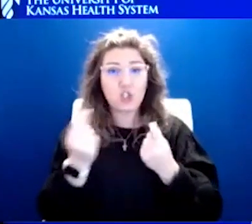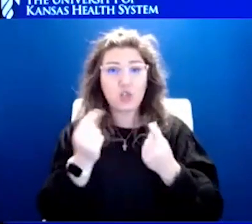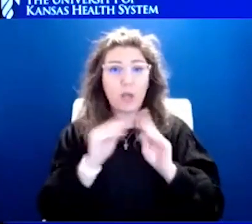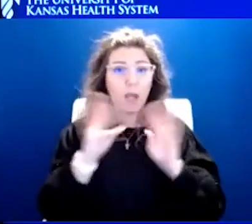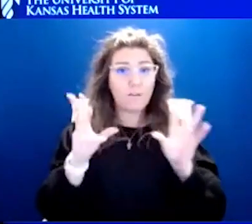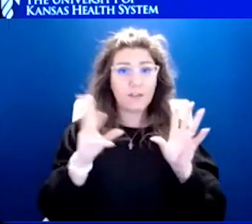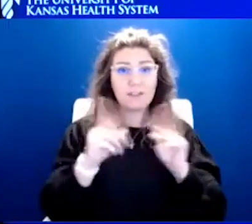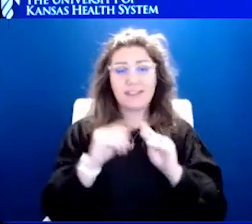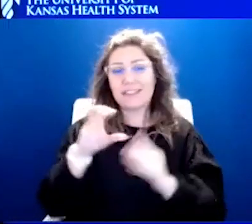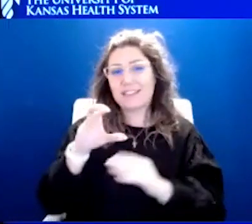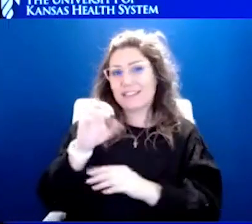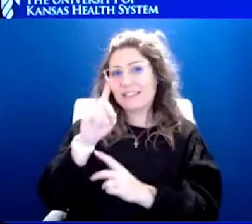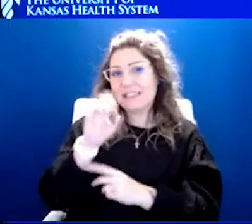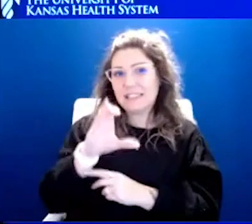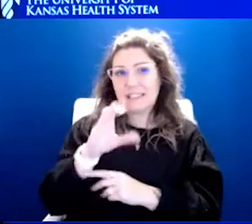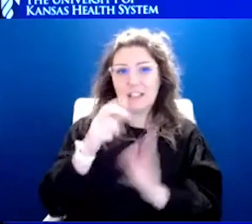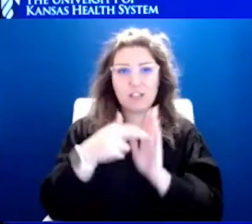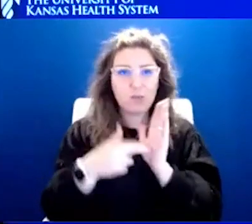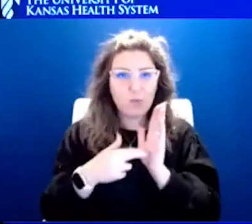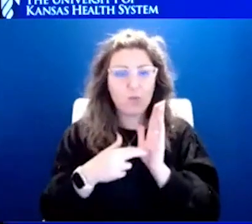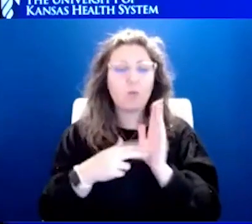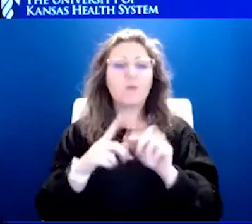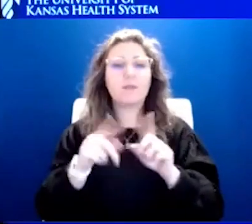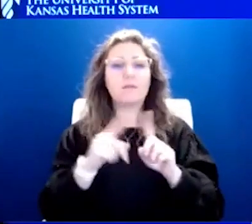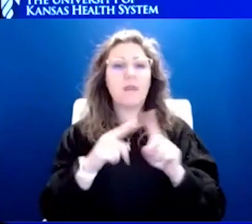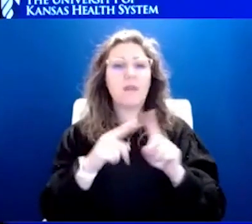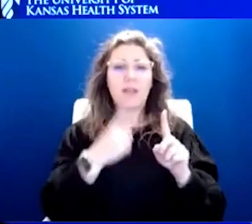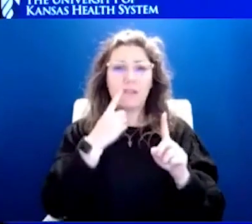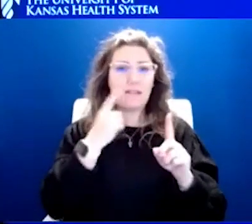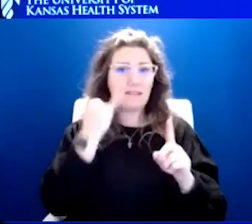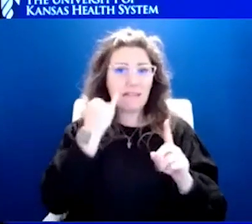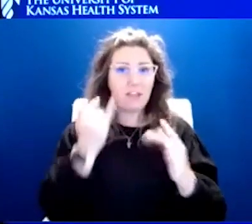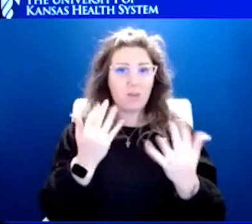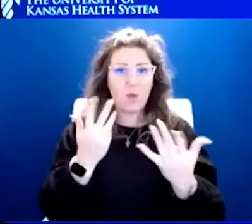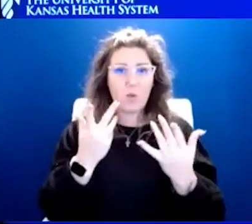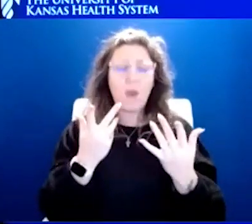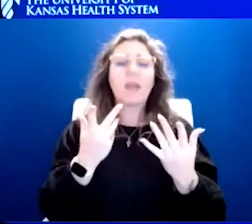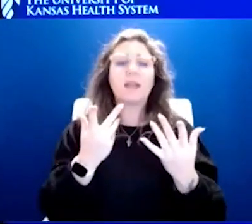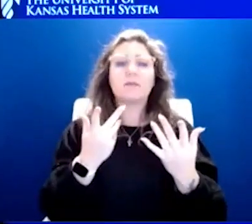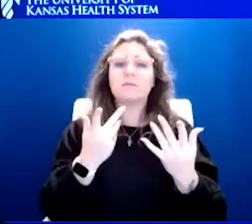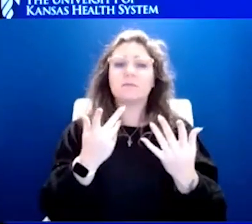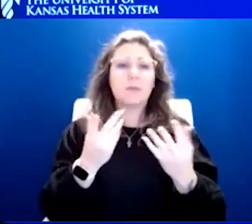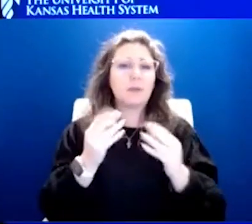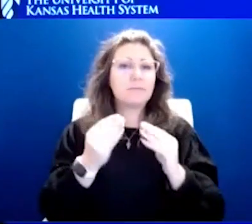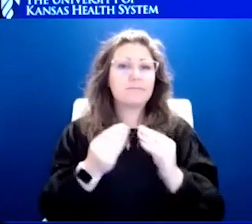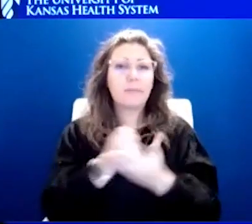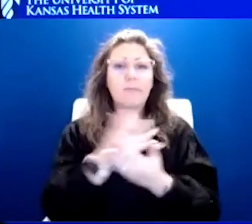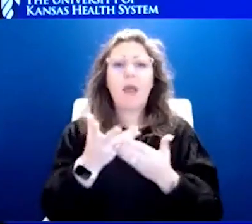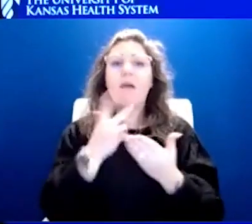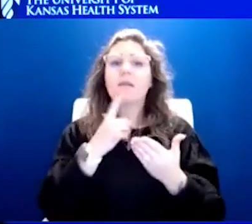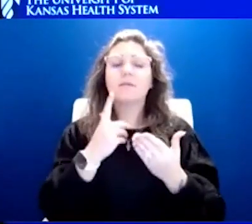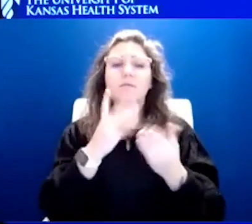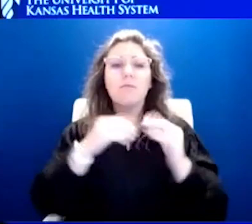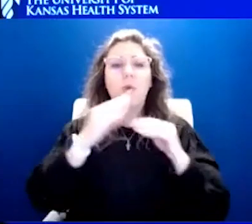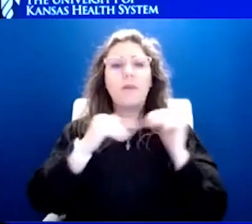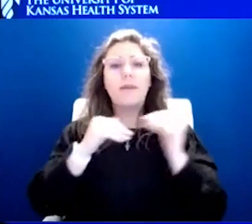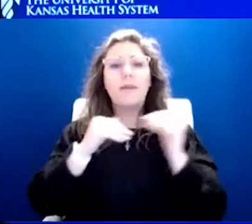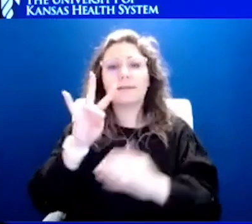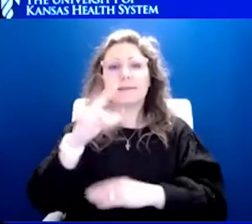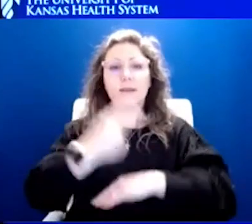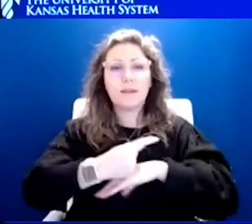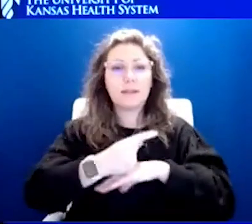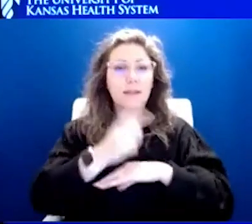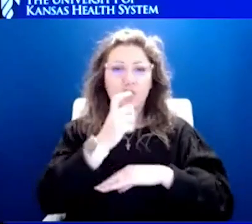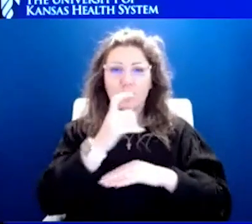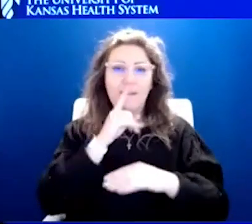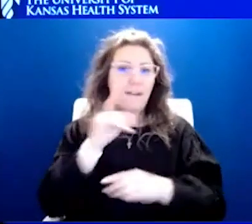CDC rules. But I think if you're waiting a number of days, certainly if it's more than 7 days, you're really not going to be infectious